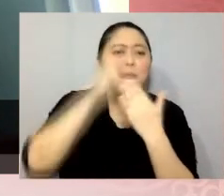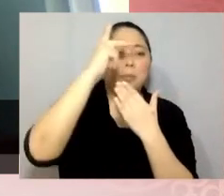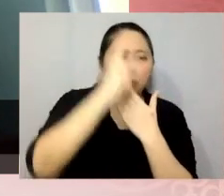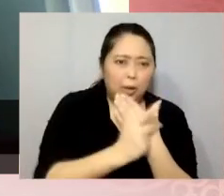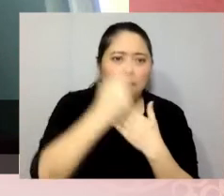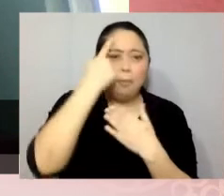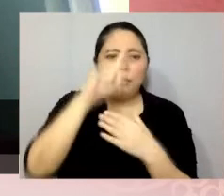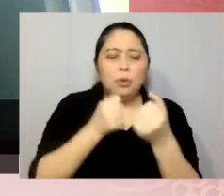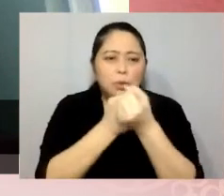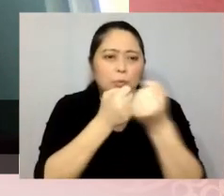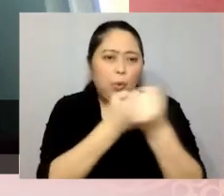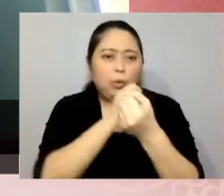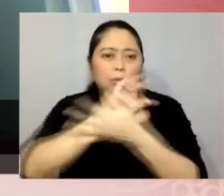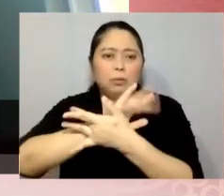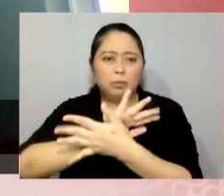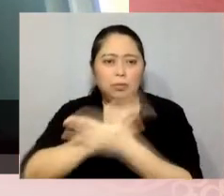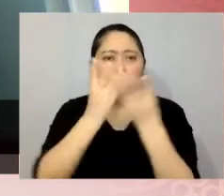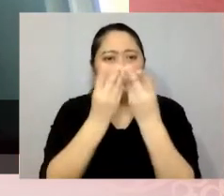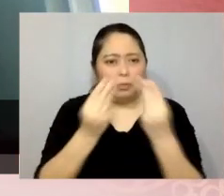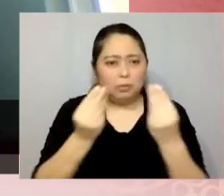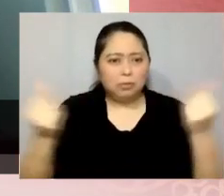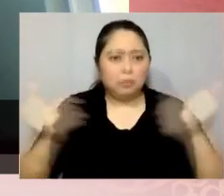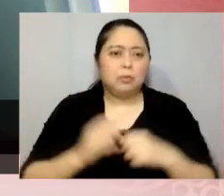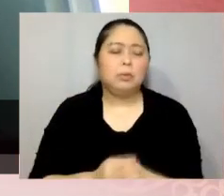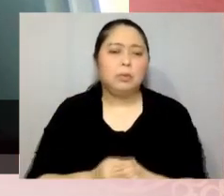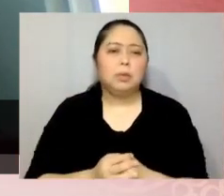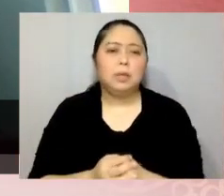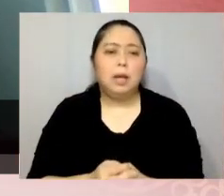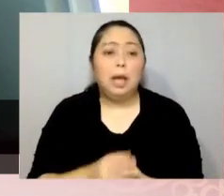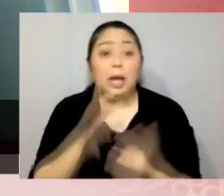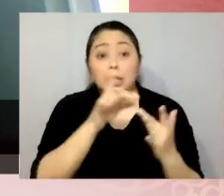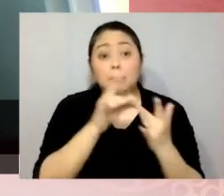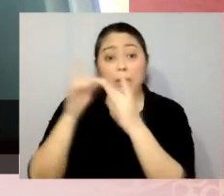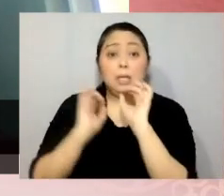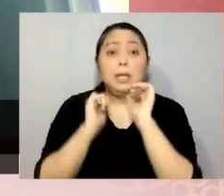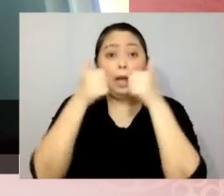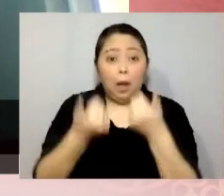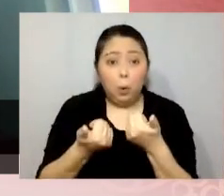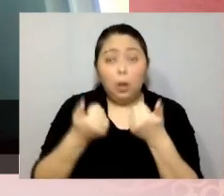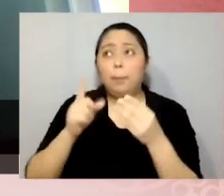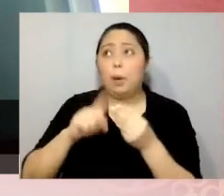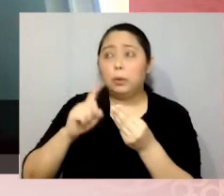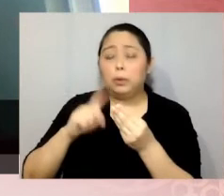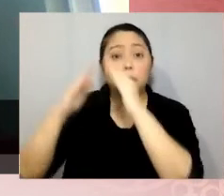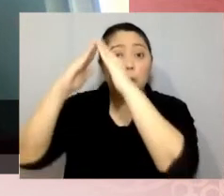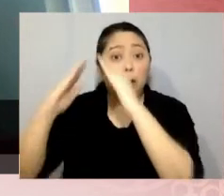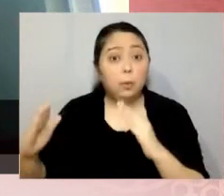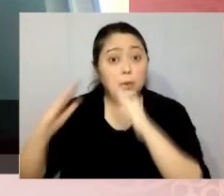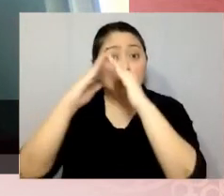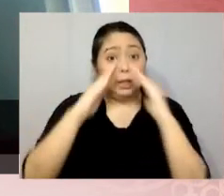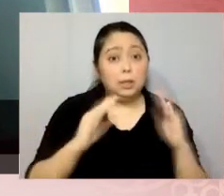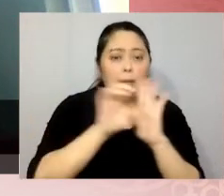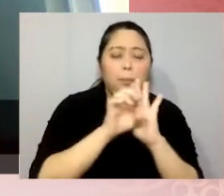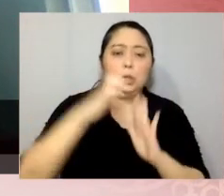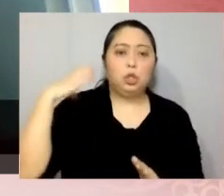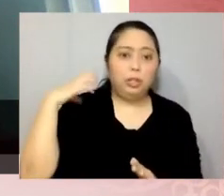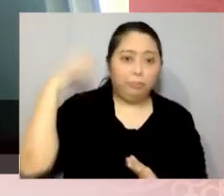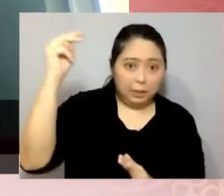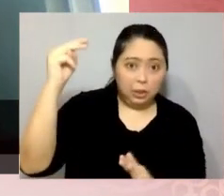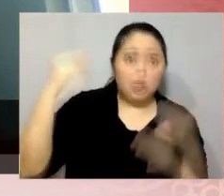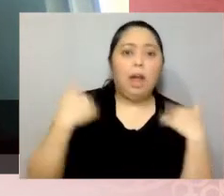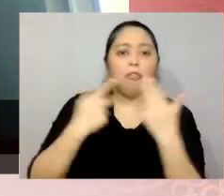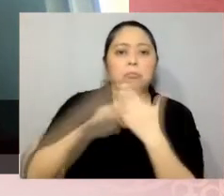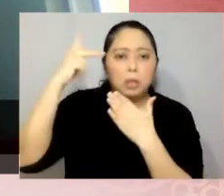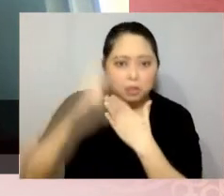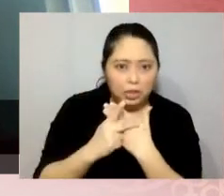marami pong nakita akong programa na addressing this COVID, especially on housing. May housing ang Chief